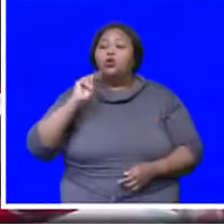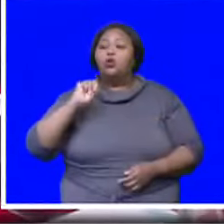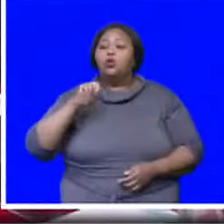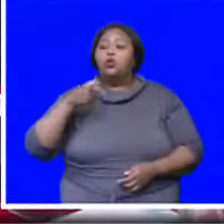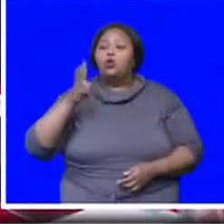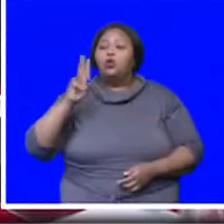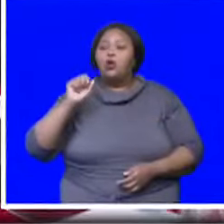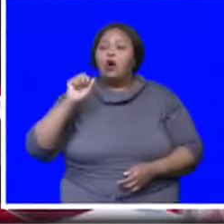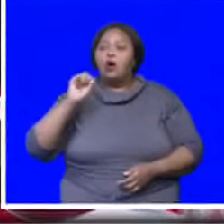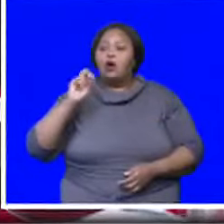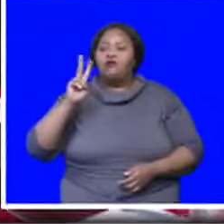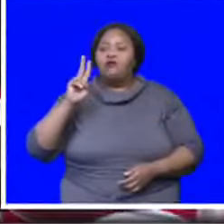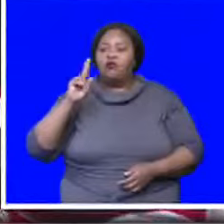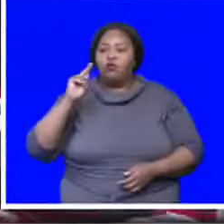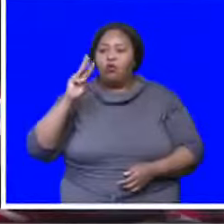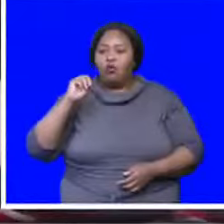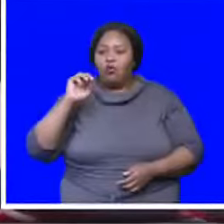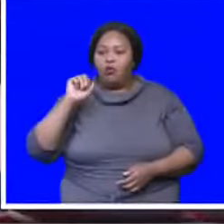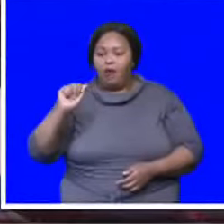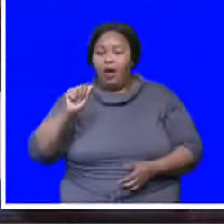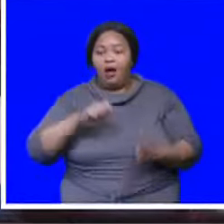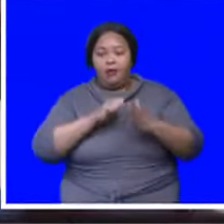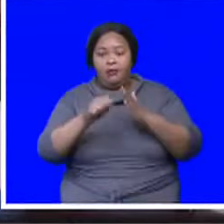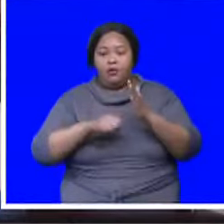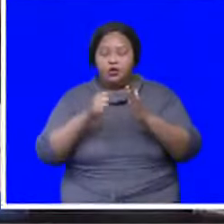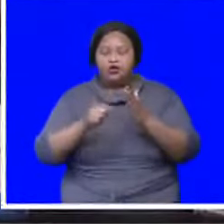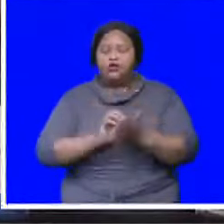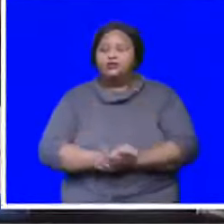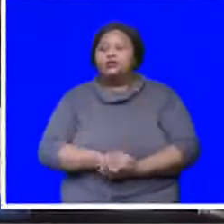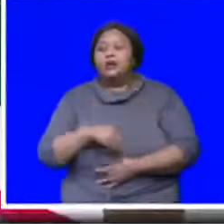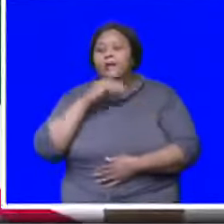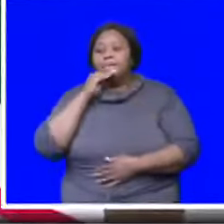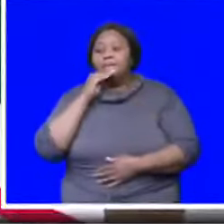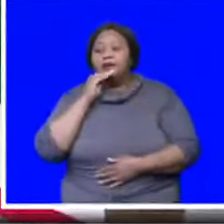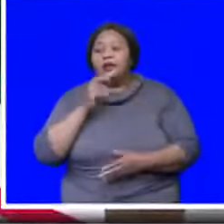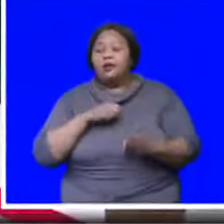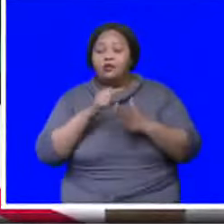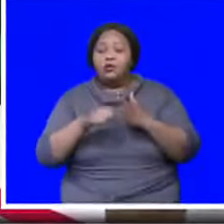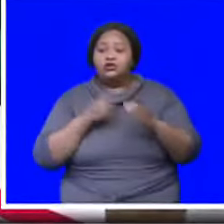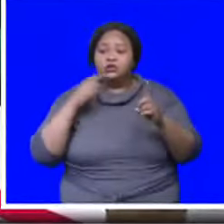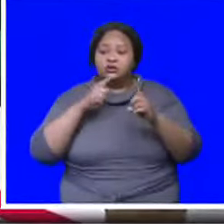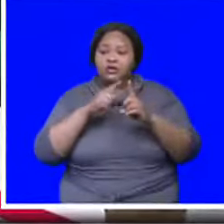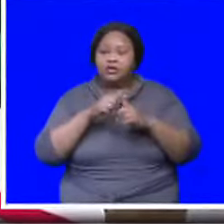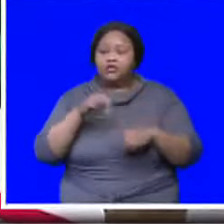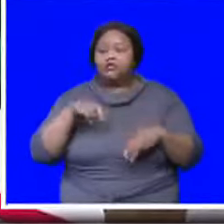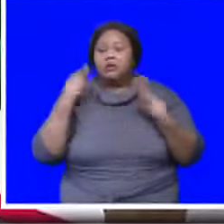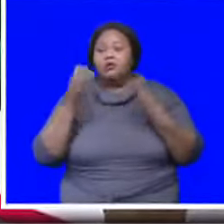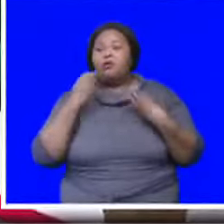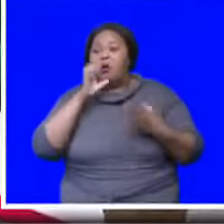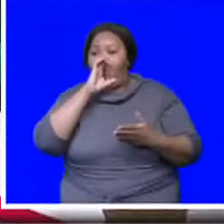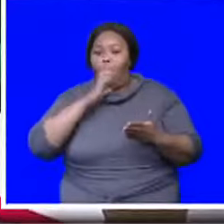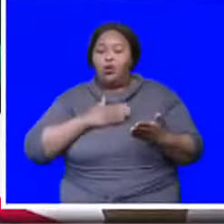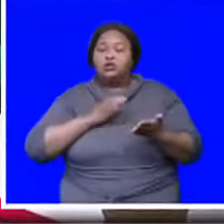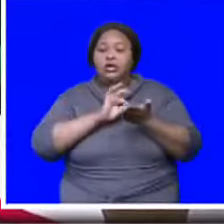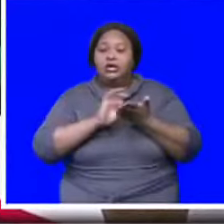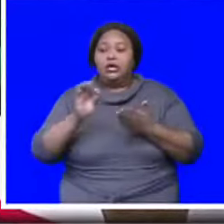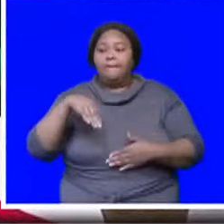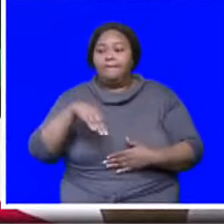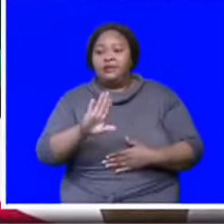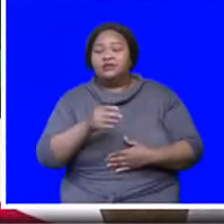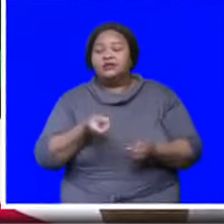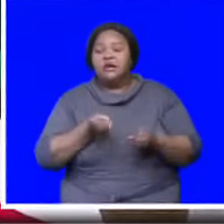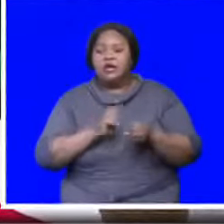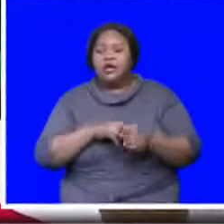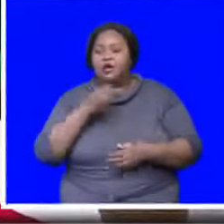things, the board is mandated to improve water management in the country. The minister says while harvesting enough water for Eswatini,